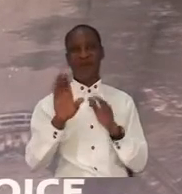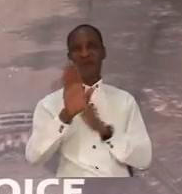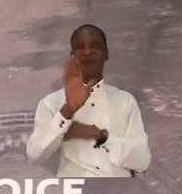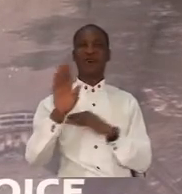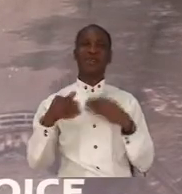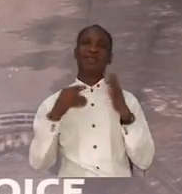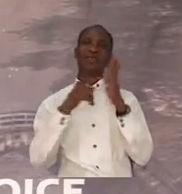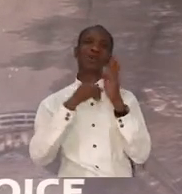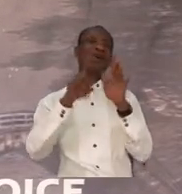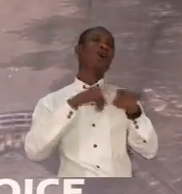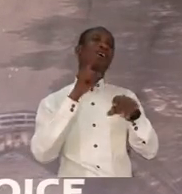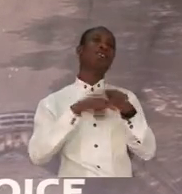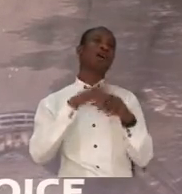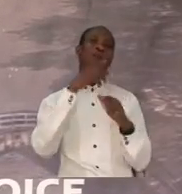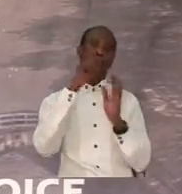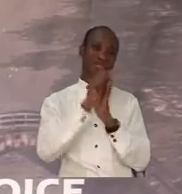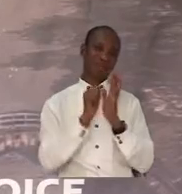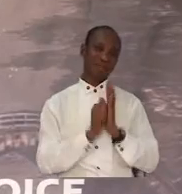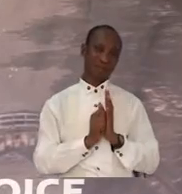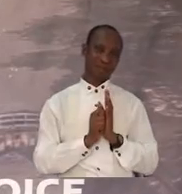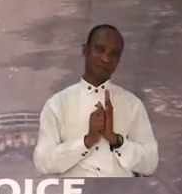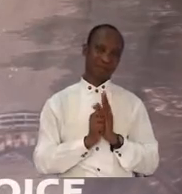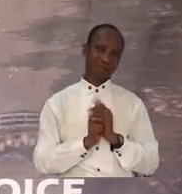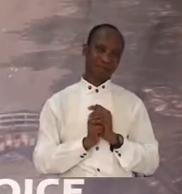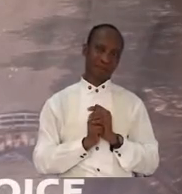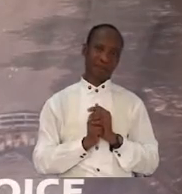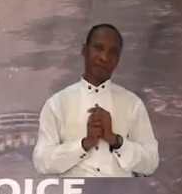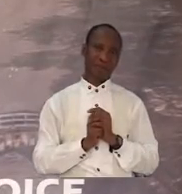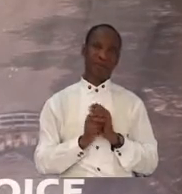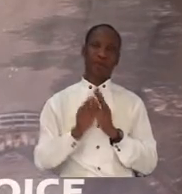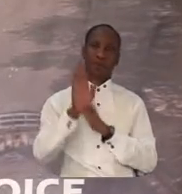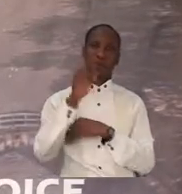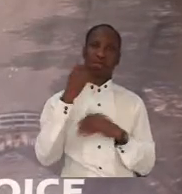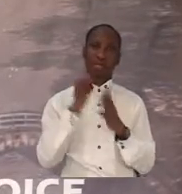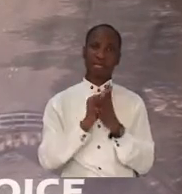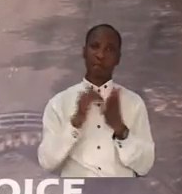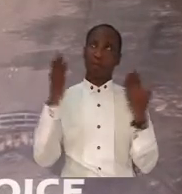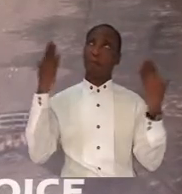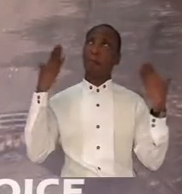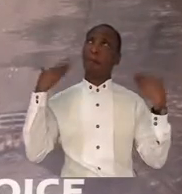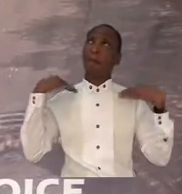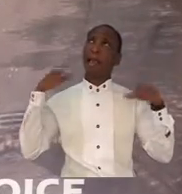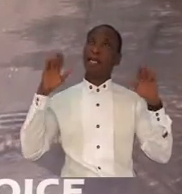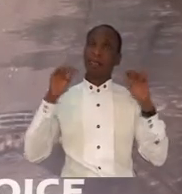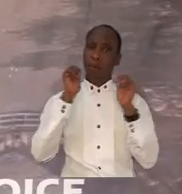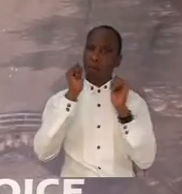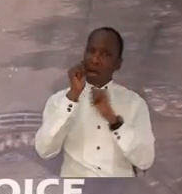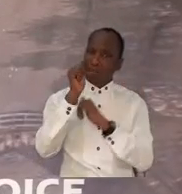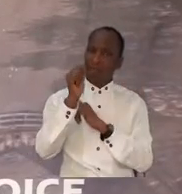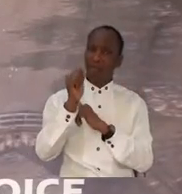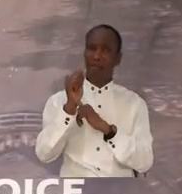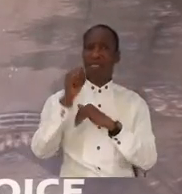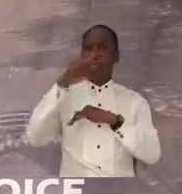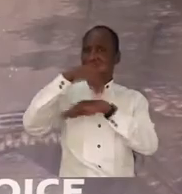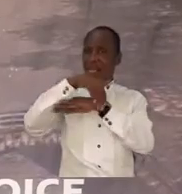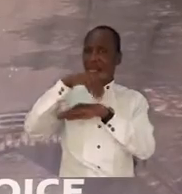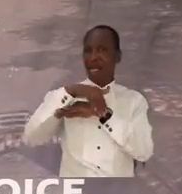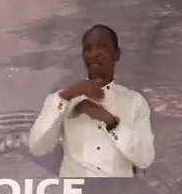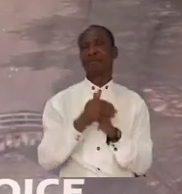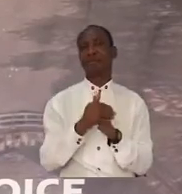Ewo Egypt nkwasom mo o si mama me bofo e betwam o Egypt wiem anadwo no